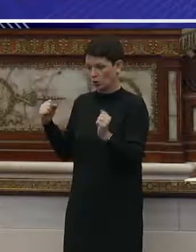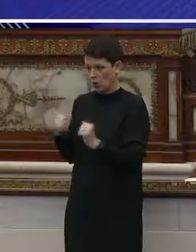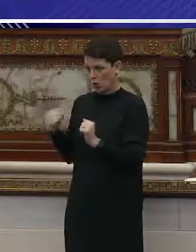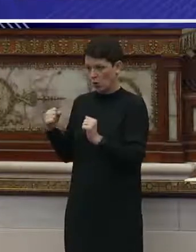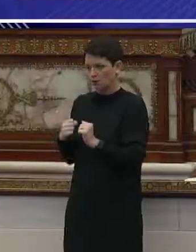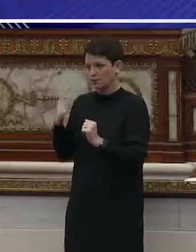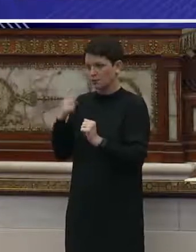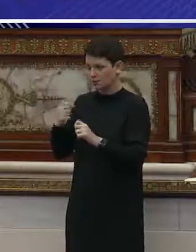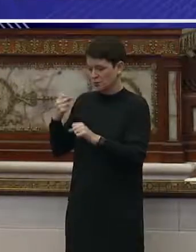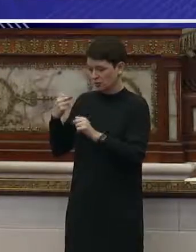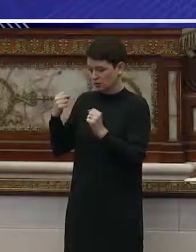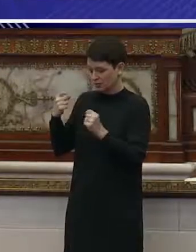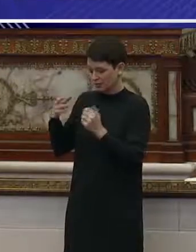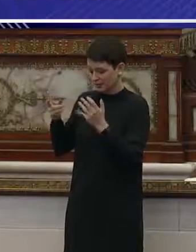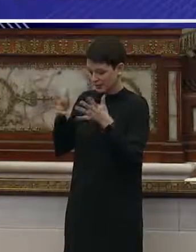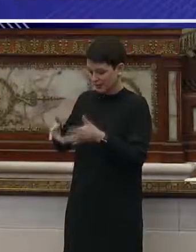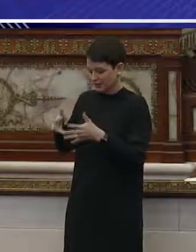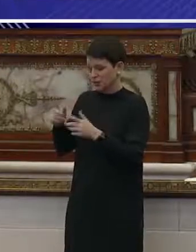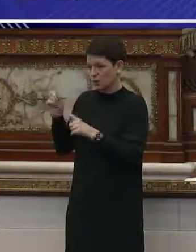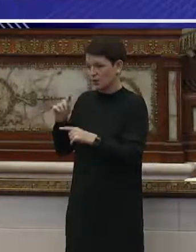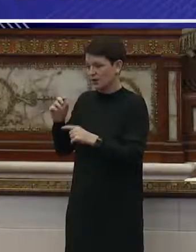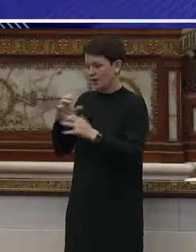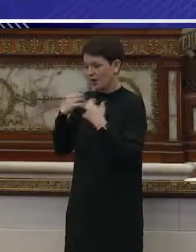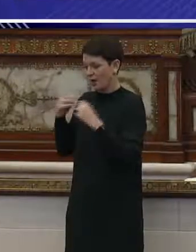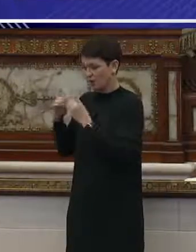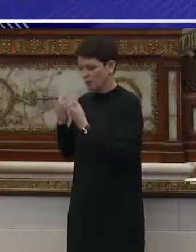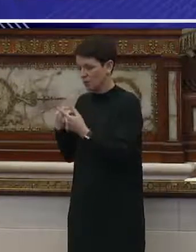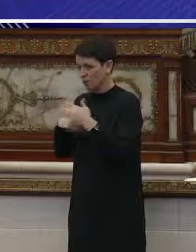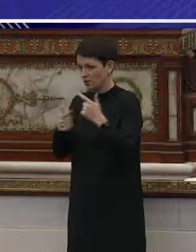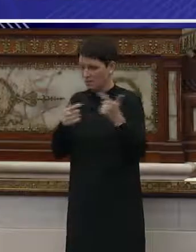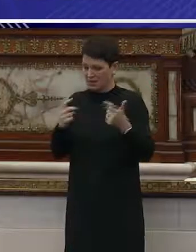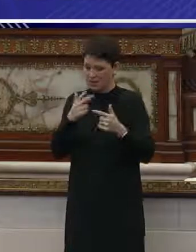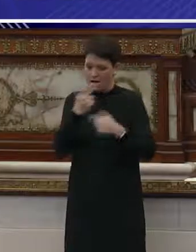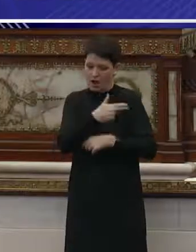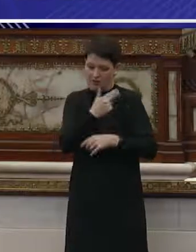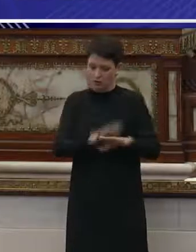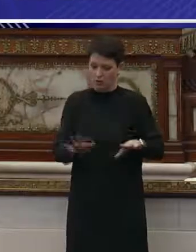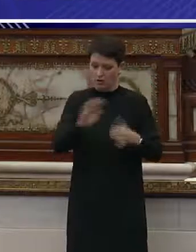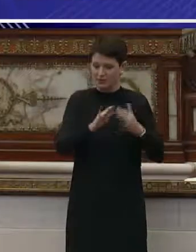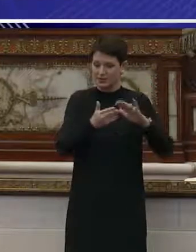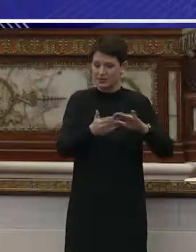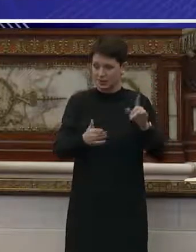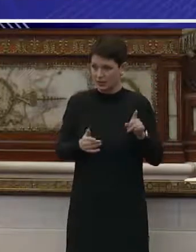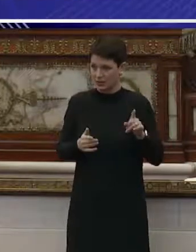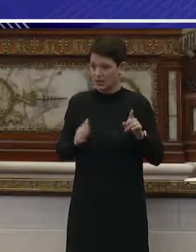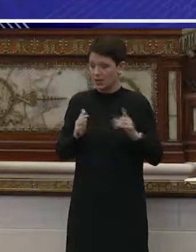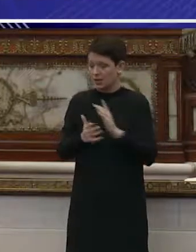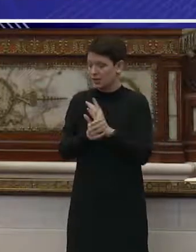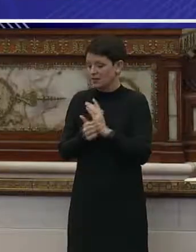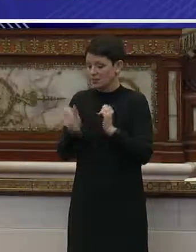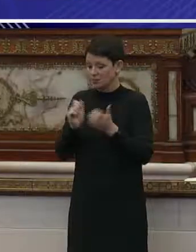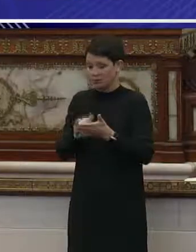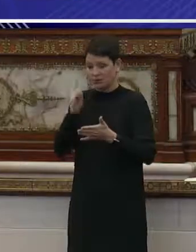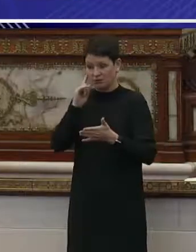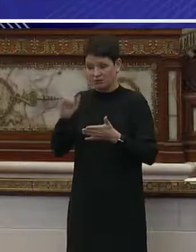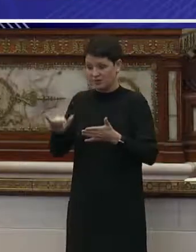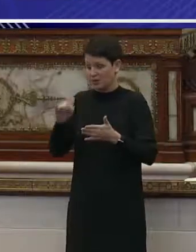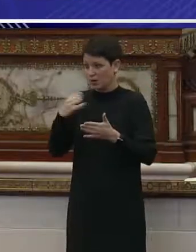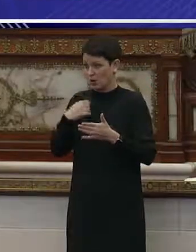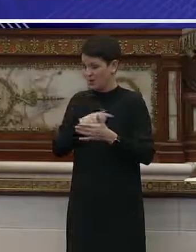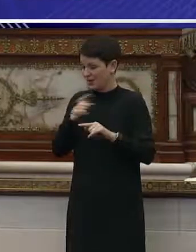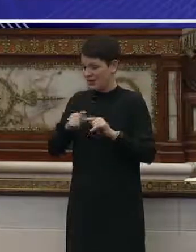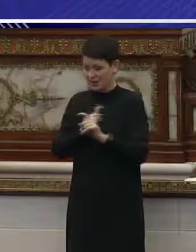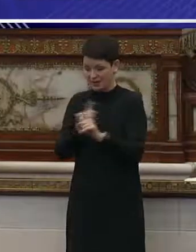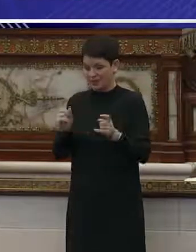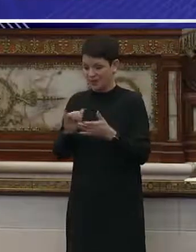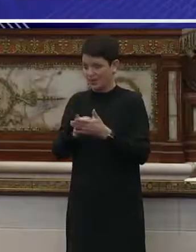stored either at the health department or in the different big hospitals around the city. And so then our ability to get that vaccine out is dependent on the ability